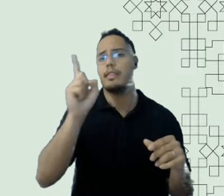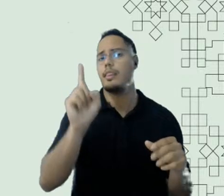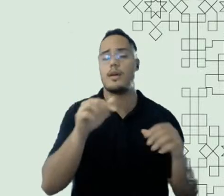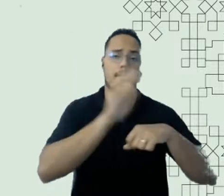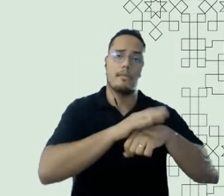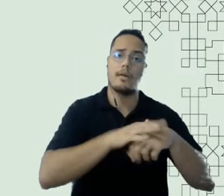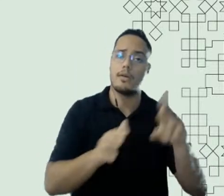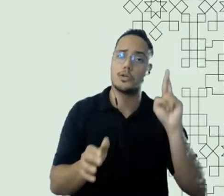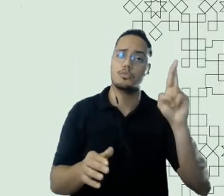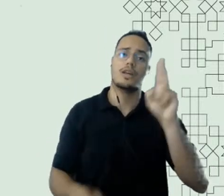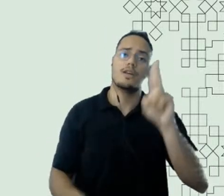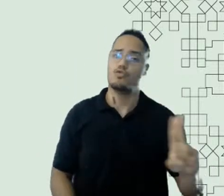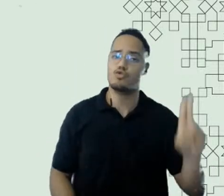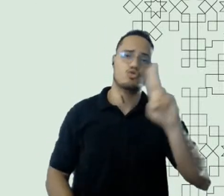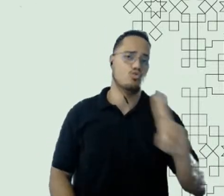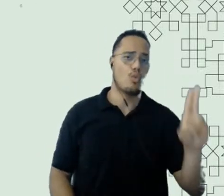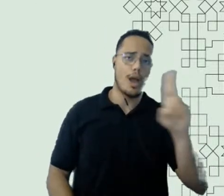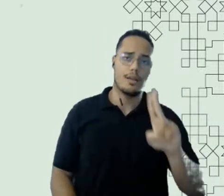the copyright